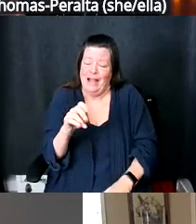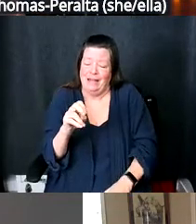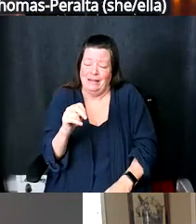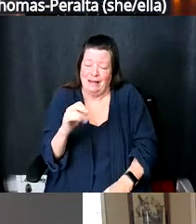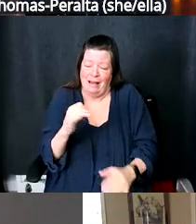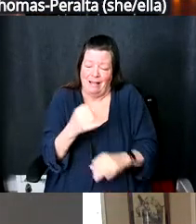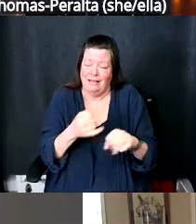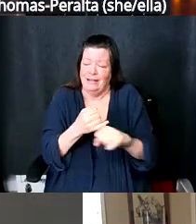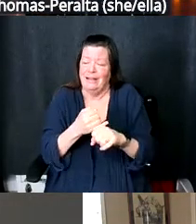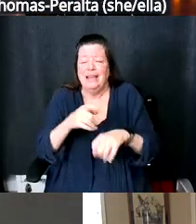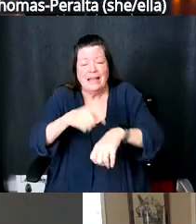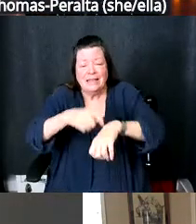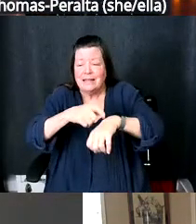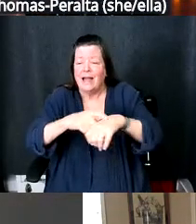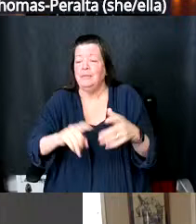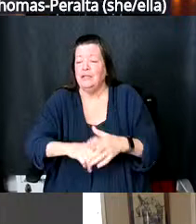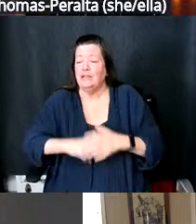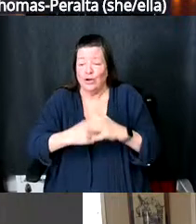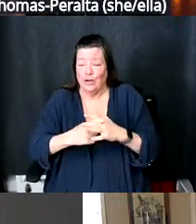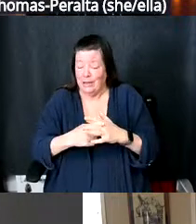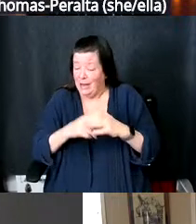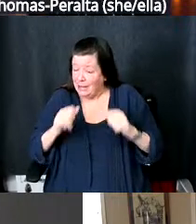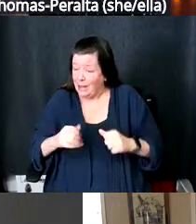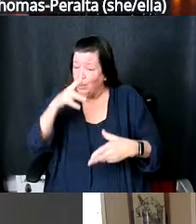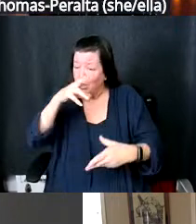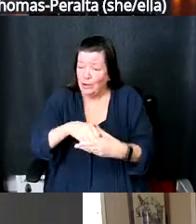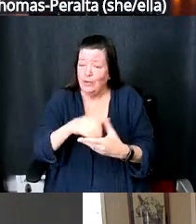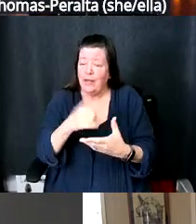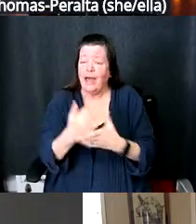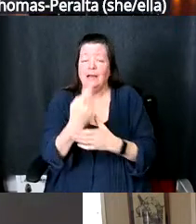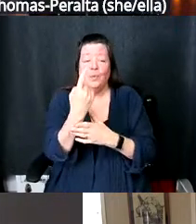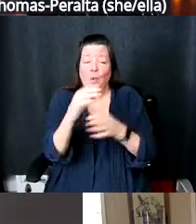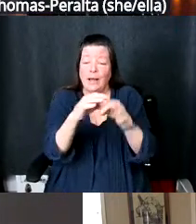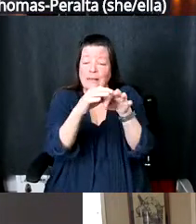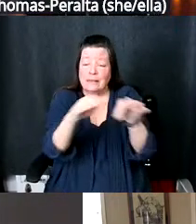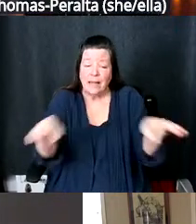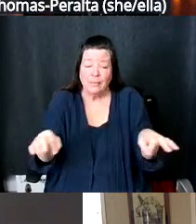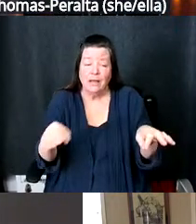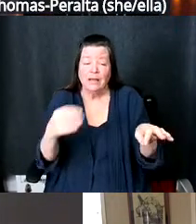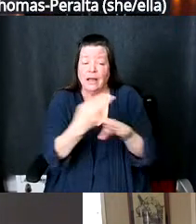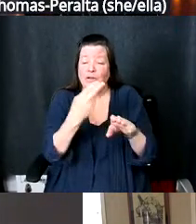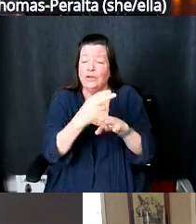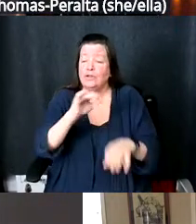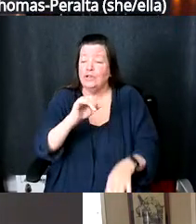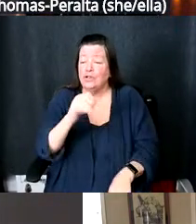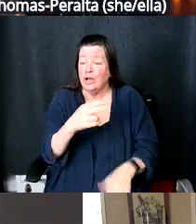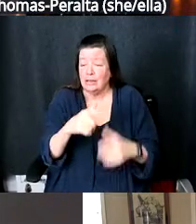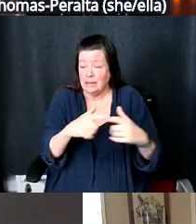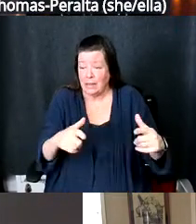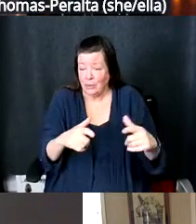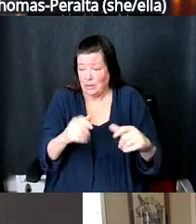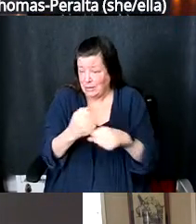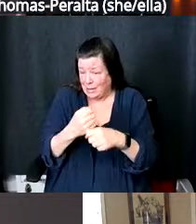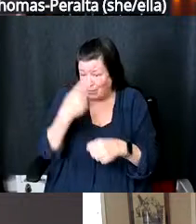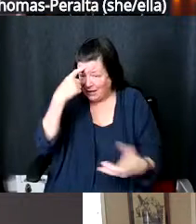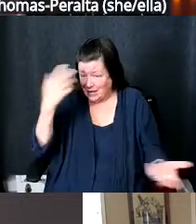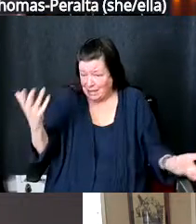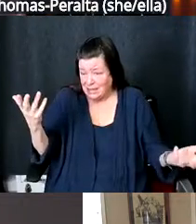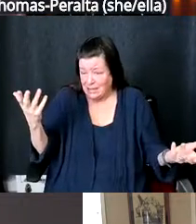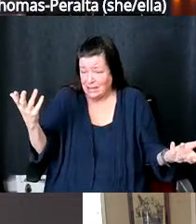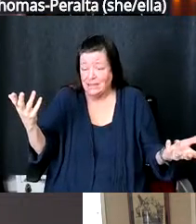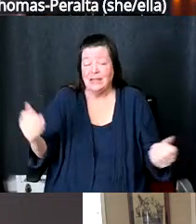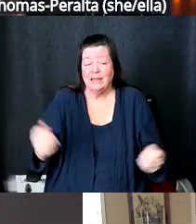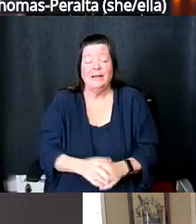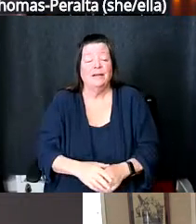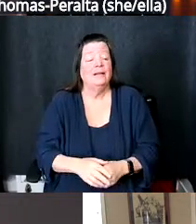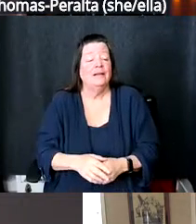know. So can we do that all in one and start with Josh's language and bullet that, point out the others? Does that make sense? Let's